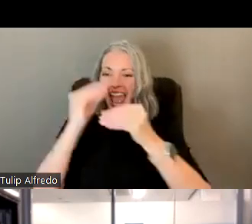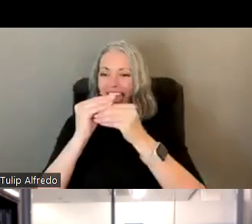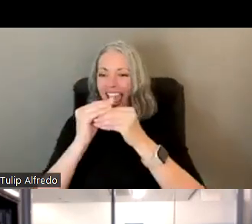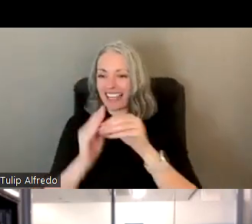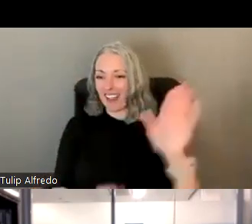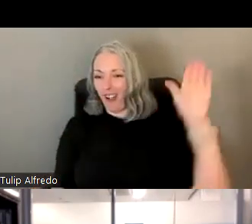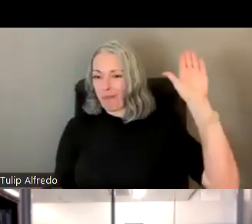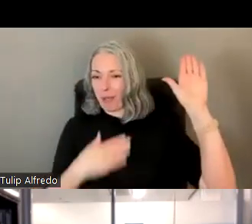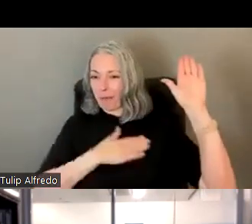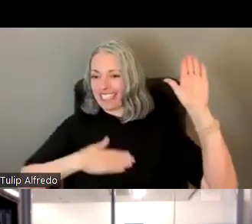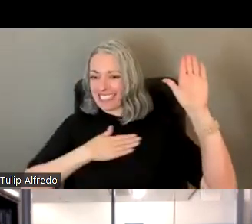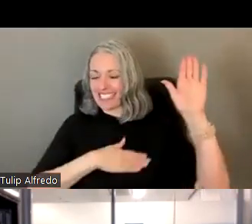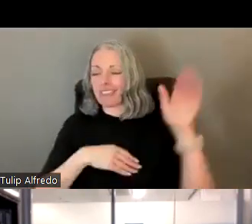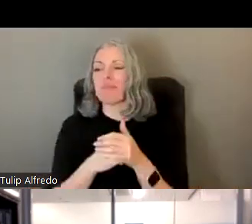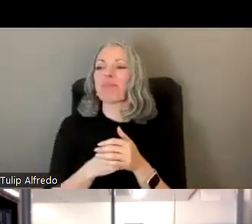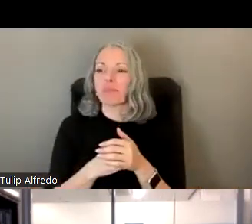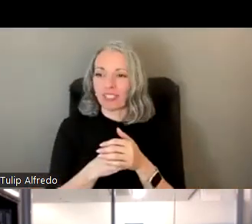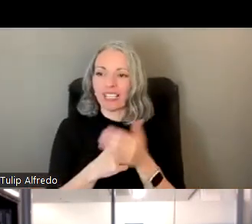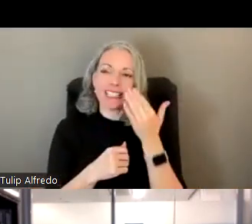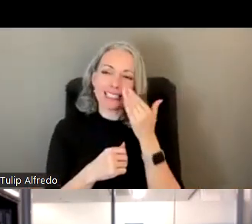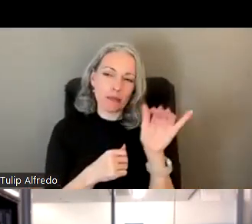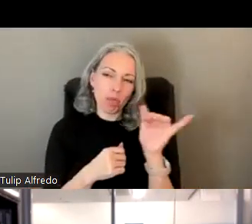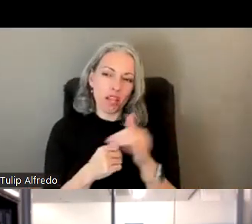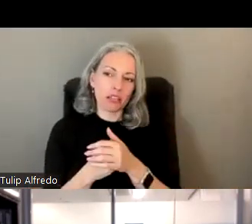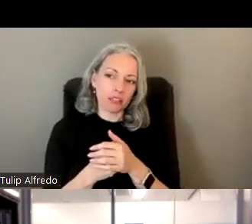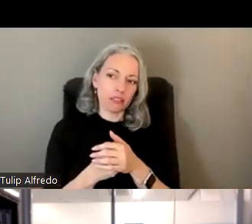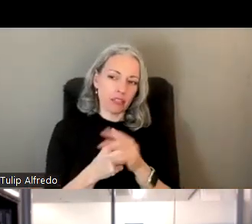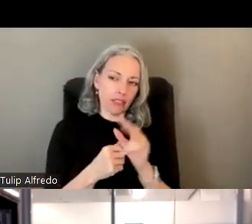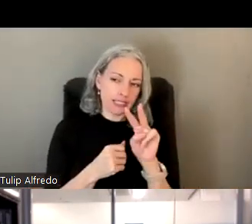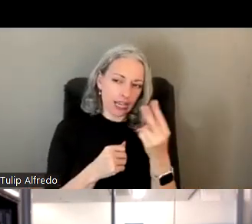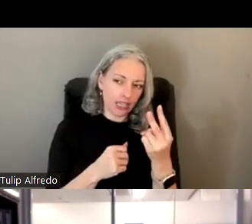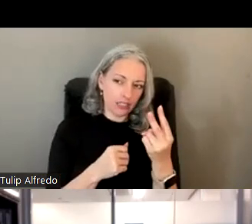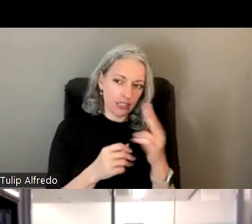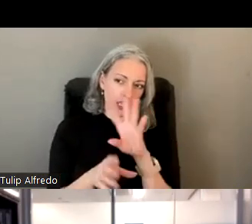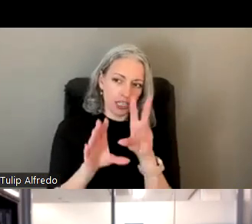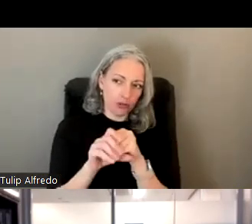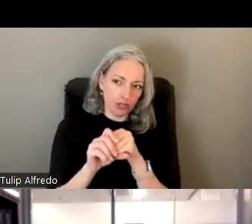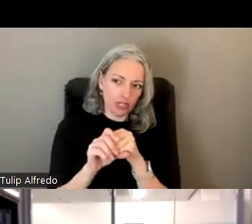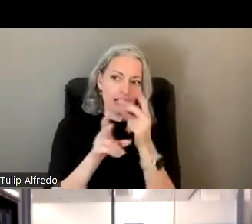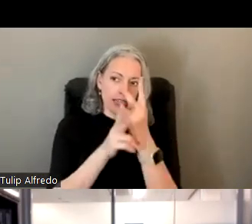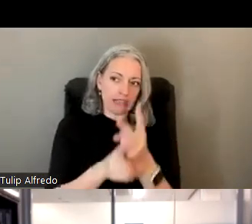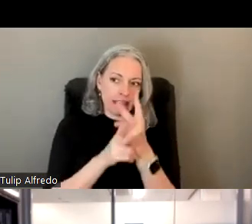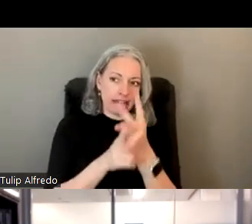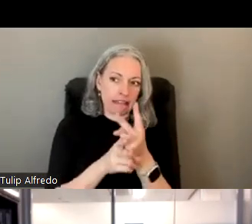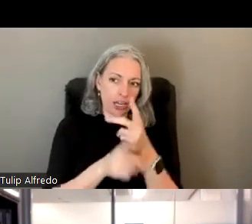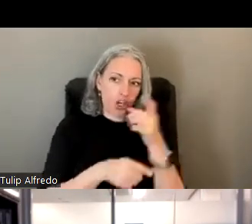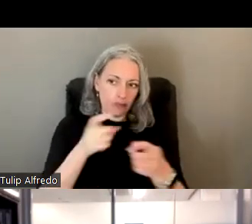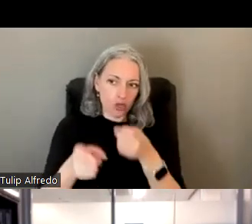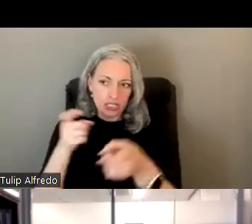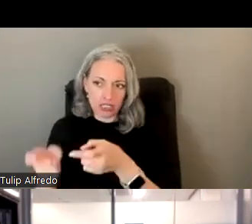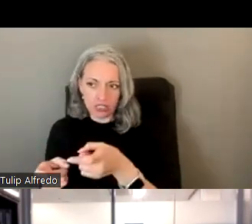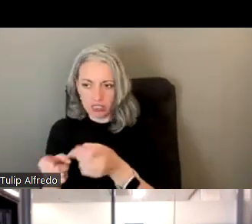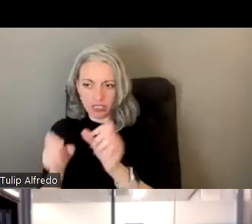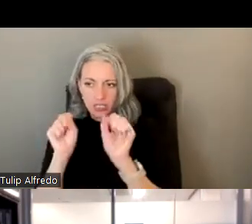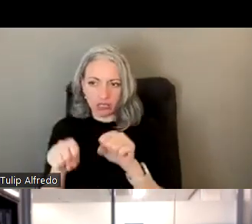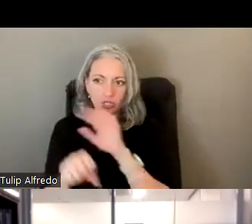please. It would seem that we are, the second one about incorporating the caregivers could